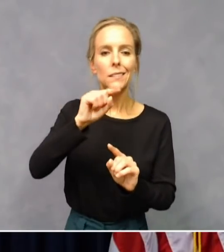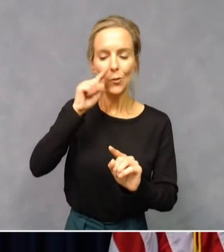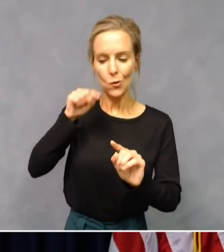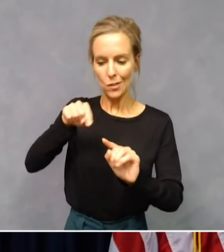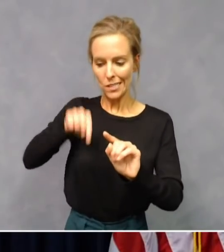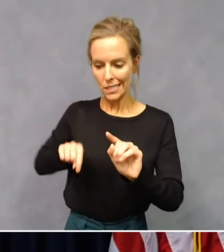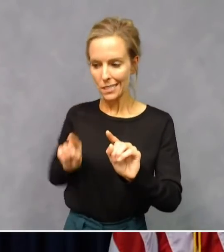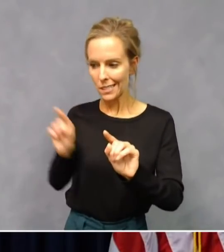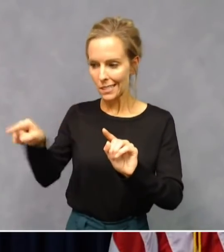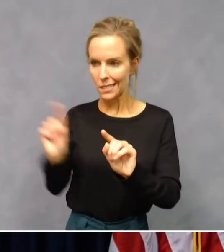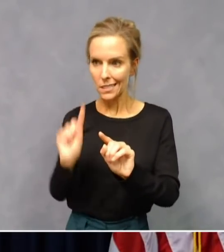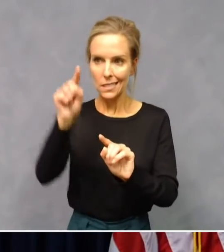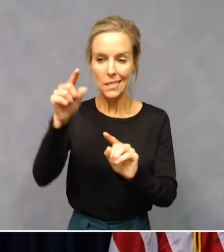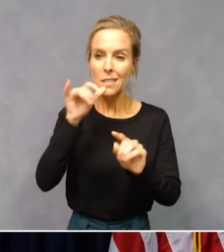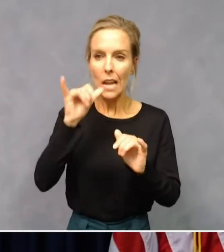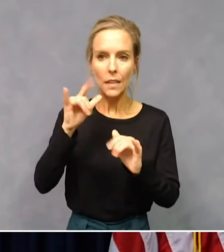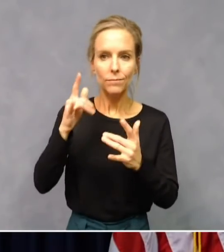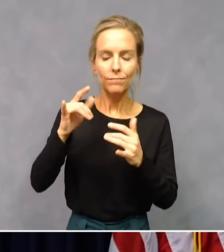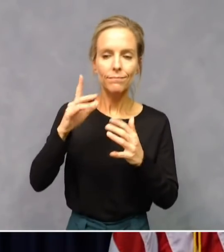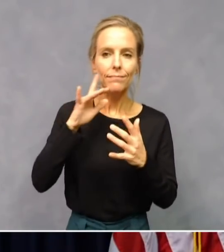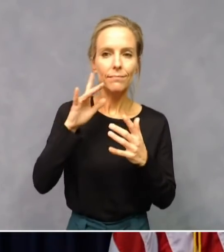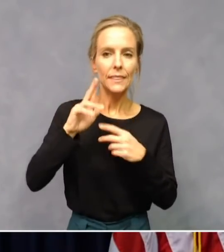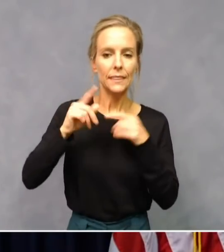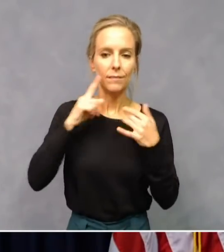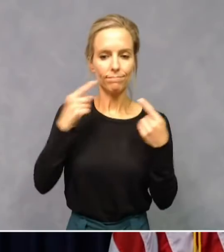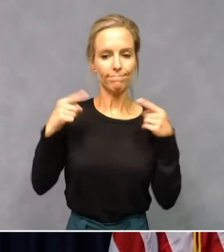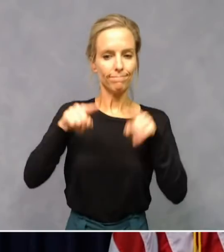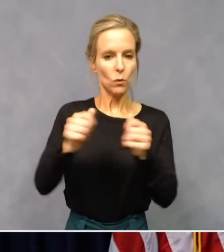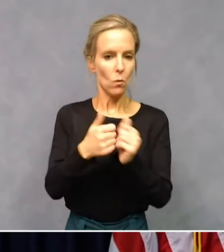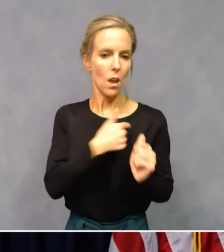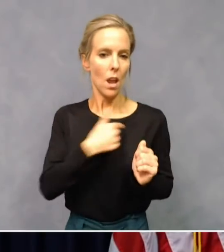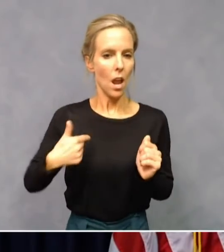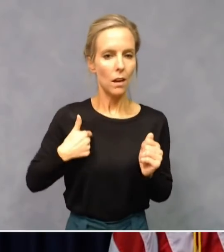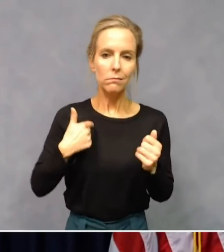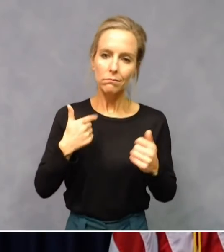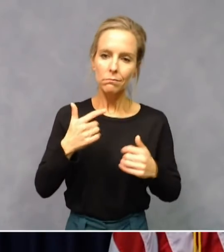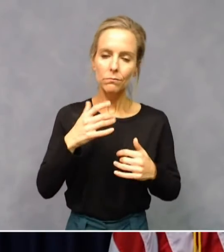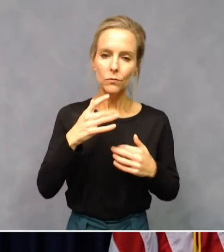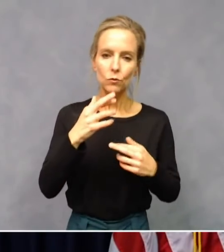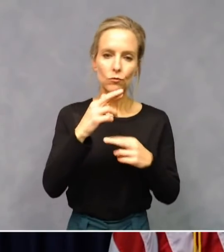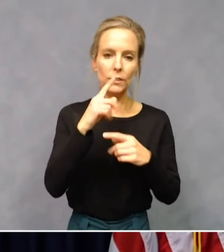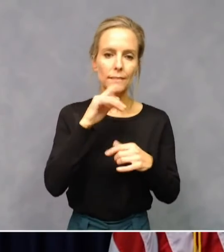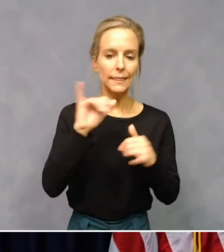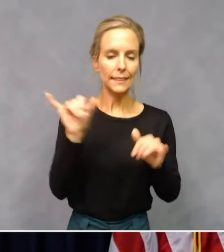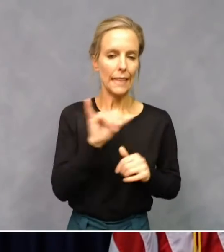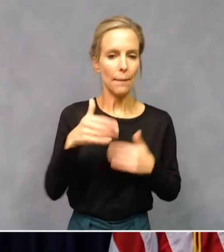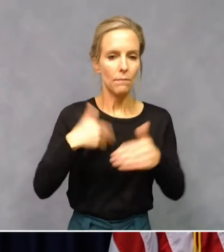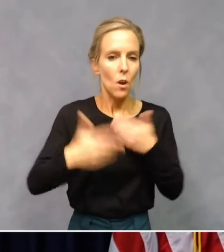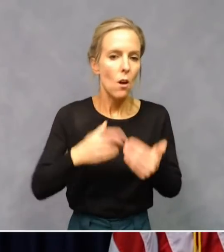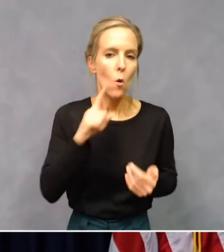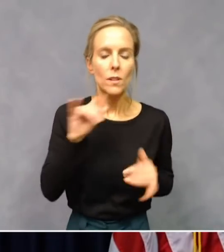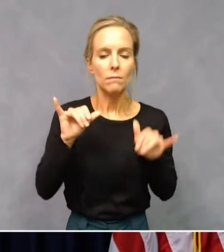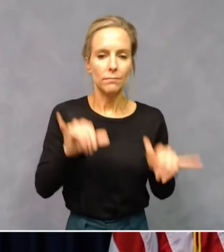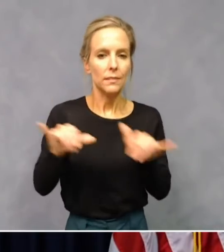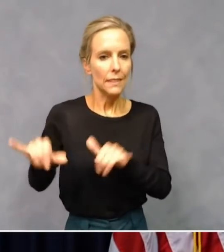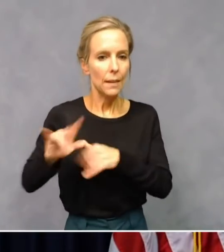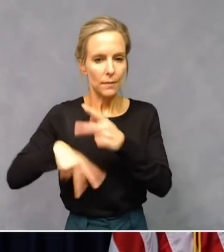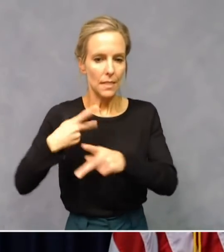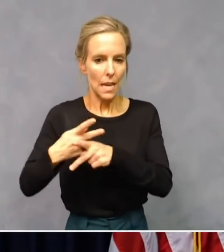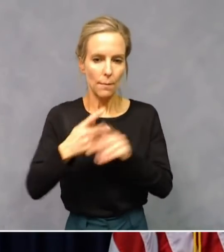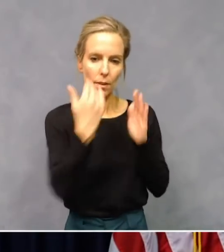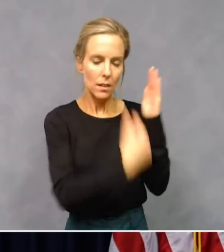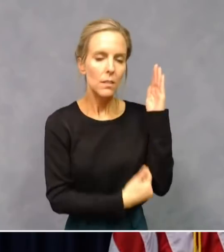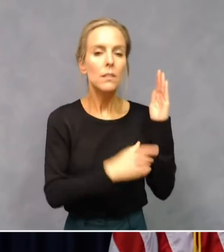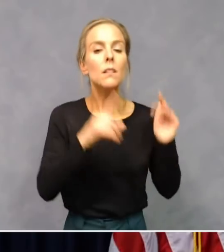or to the same degree that we have. Certainly, Indiana and Ohio have taken significantly